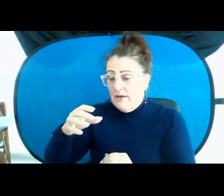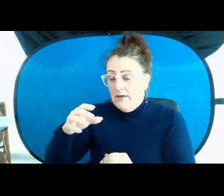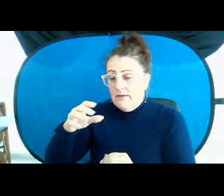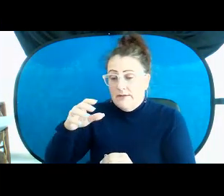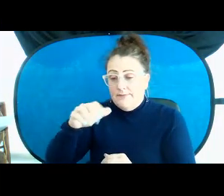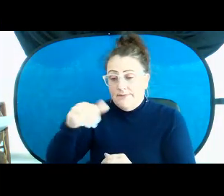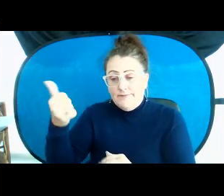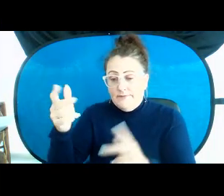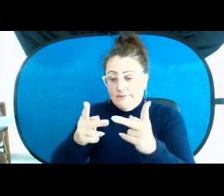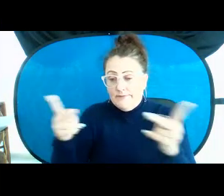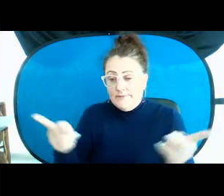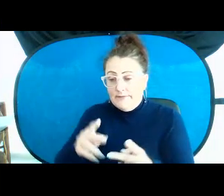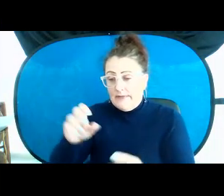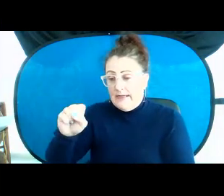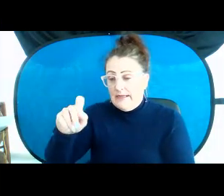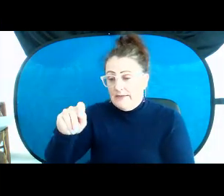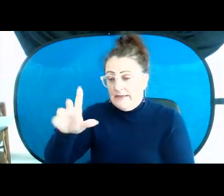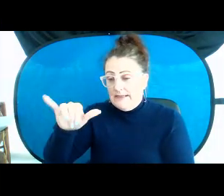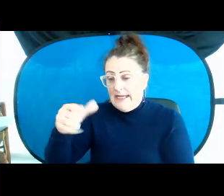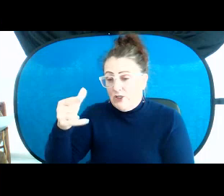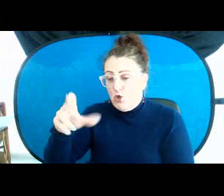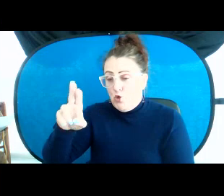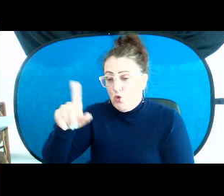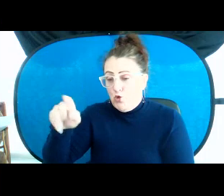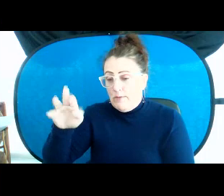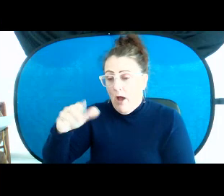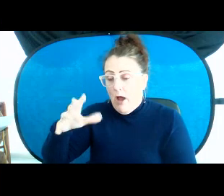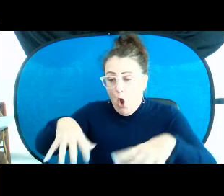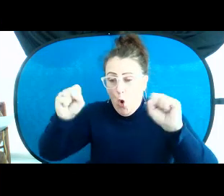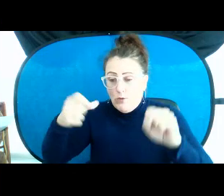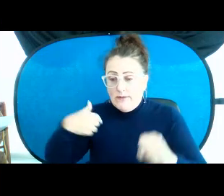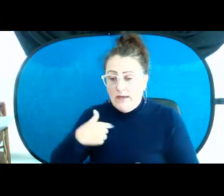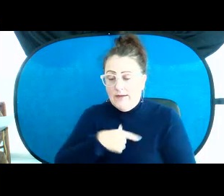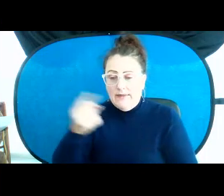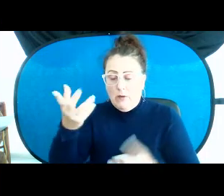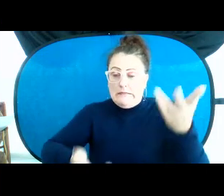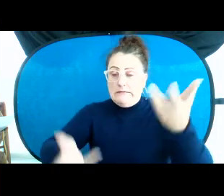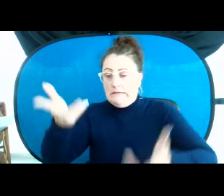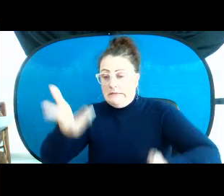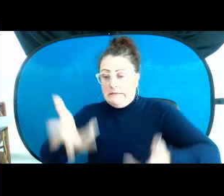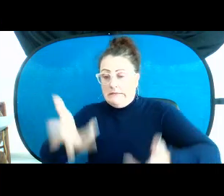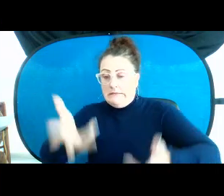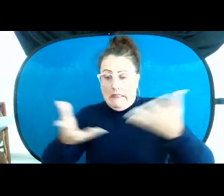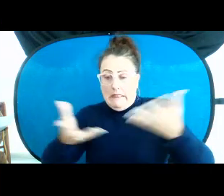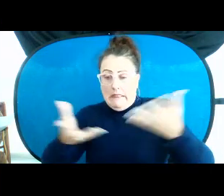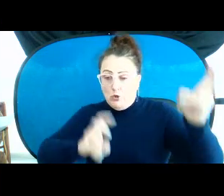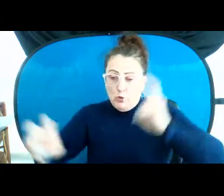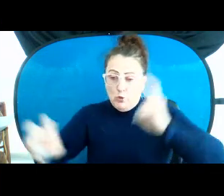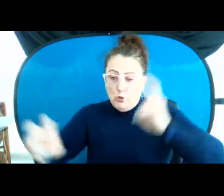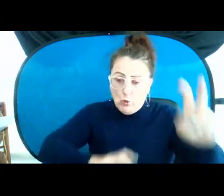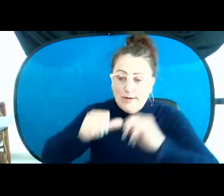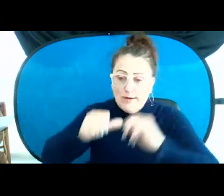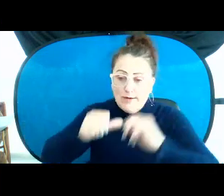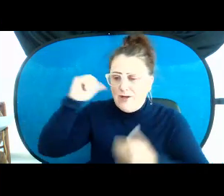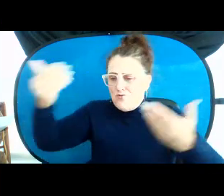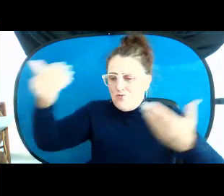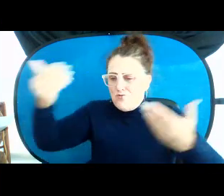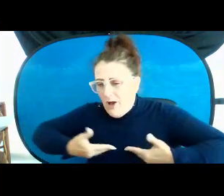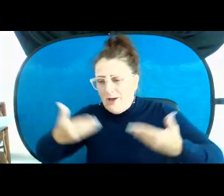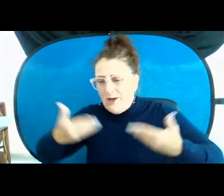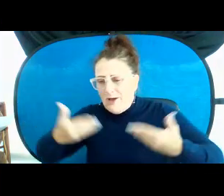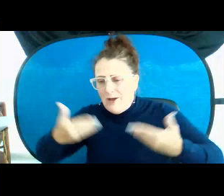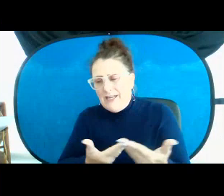for hosting us. They were juggling a lot. They took us on a tour yesterday. They welcomed us here. They helped